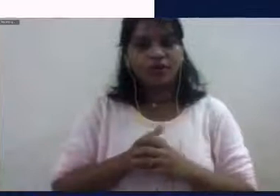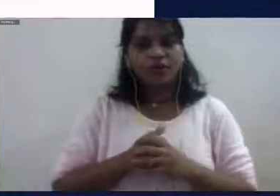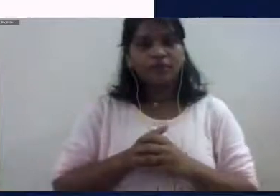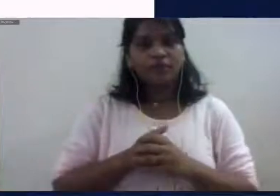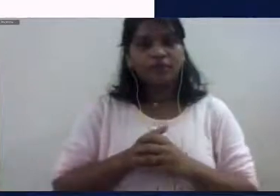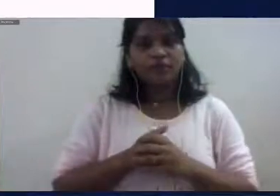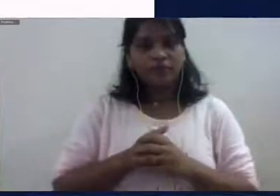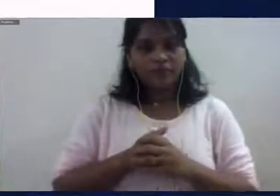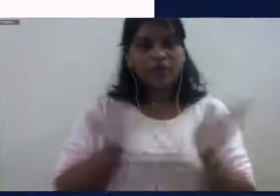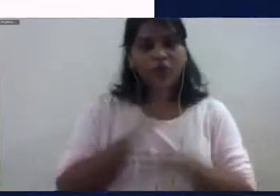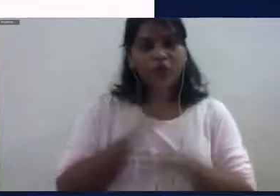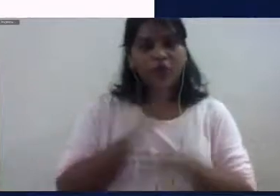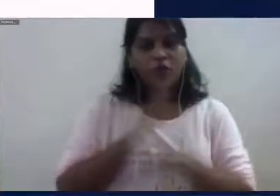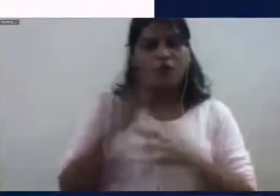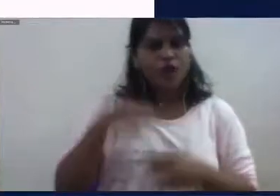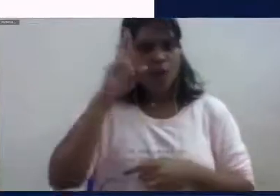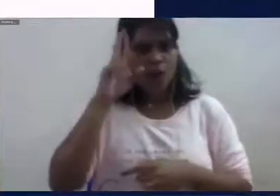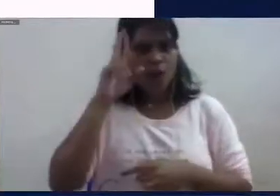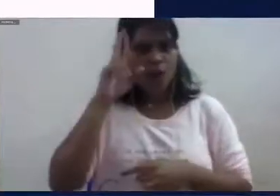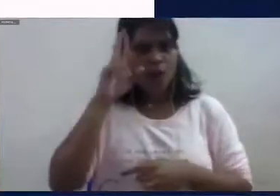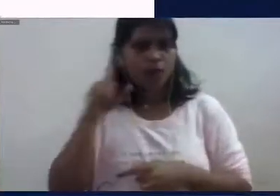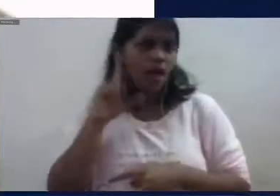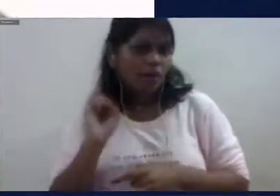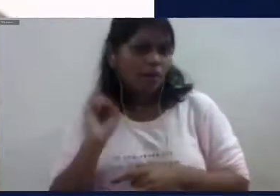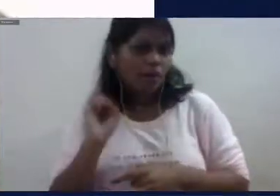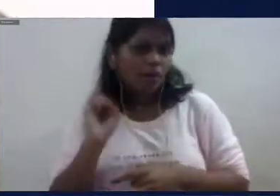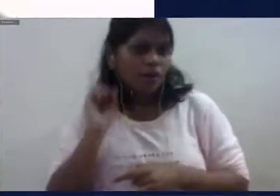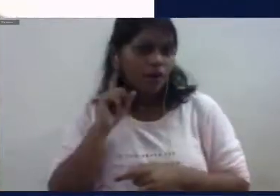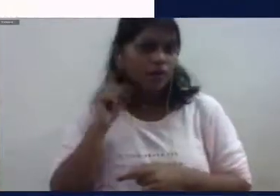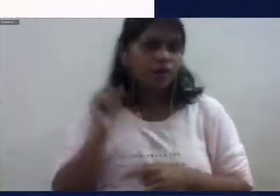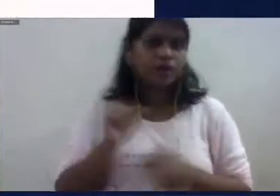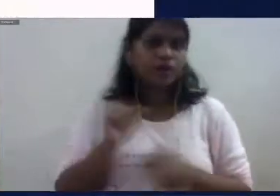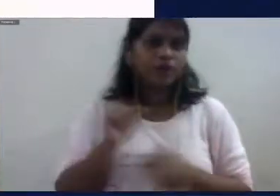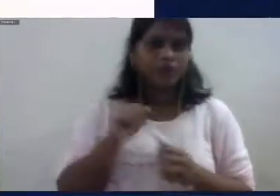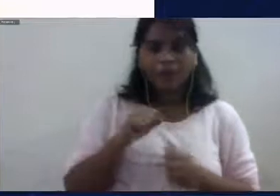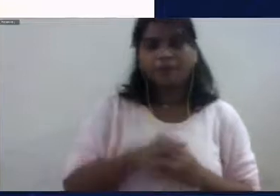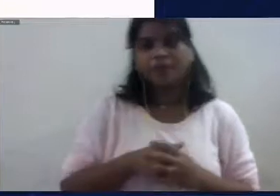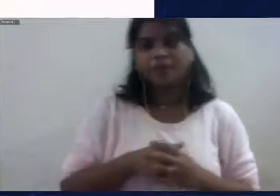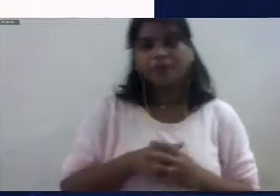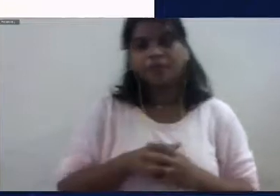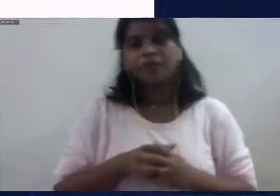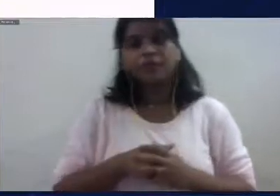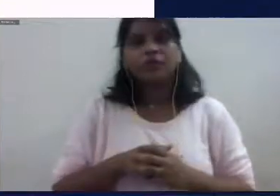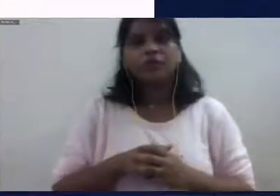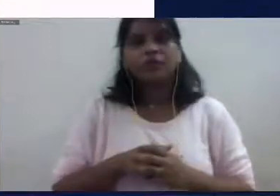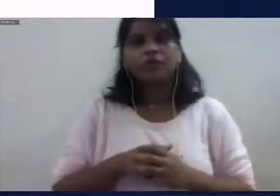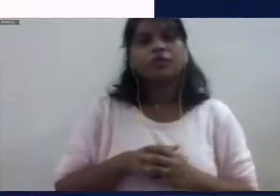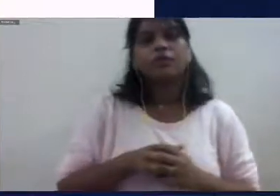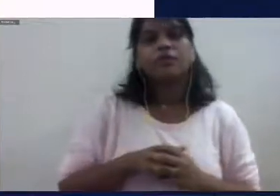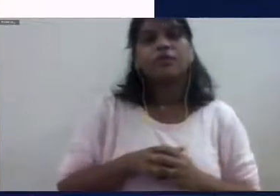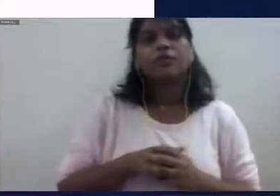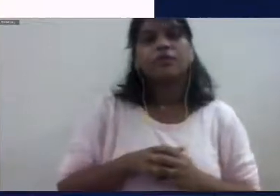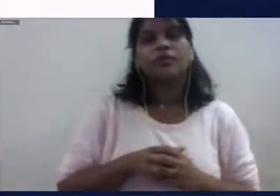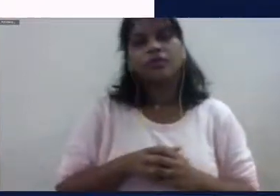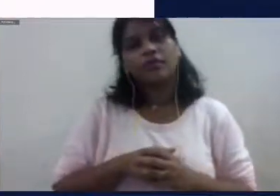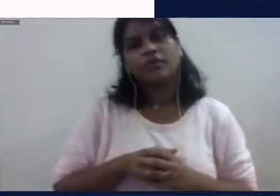Before this, I hope you can hear is my voice coming through? Yes, we can hear you